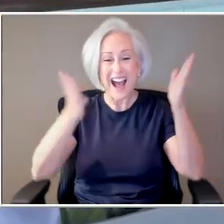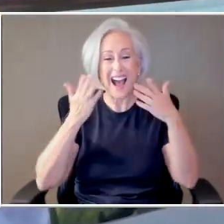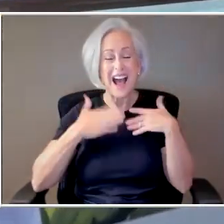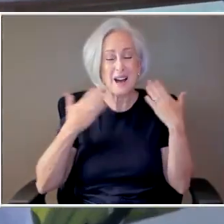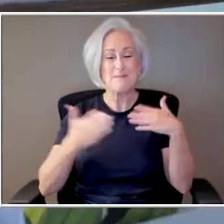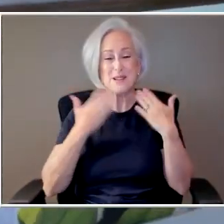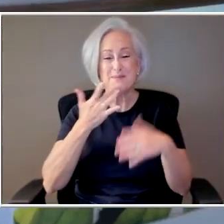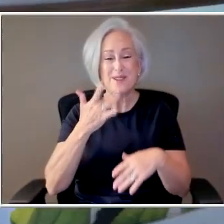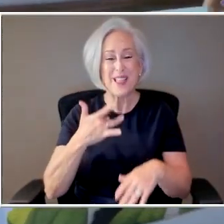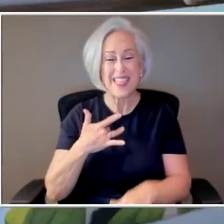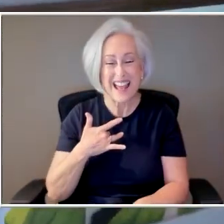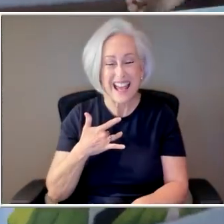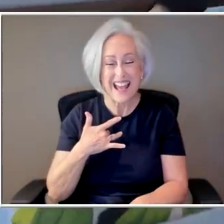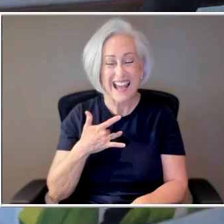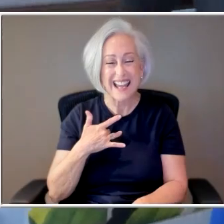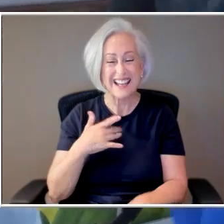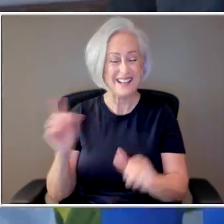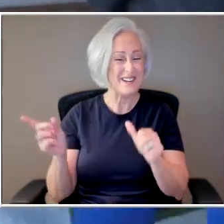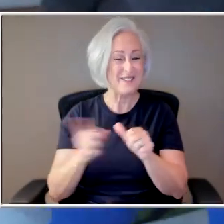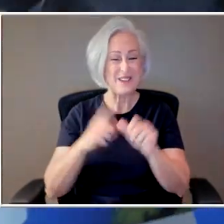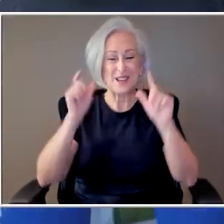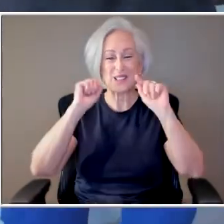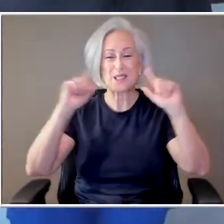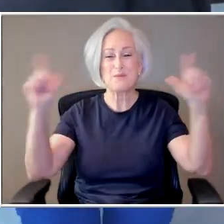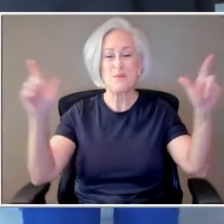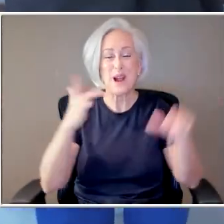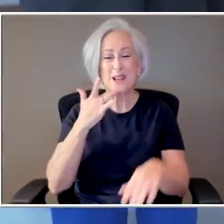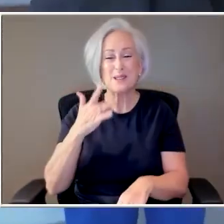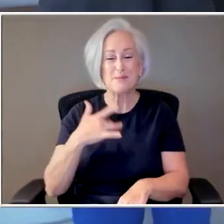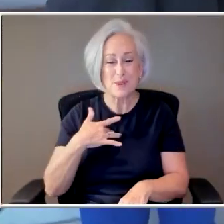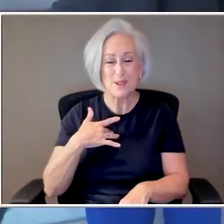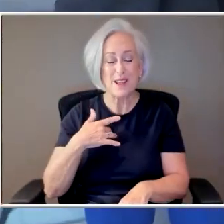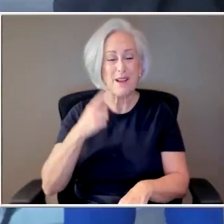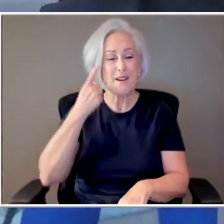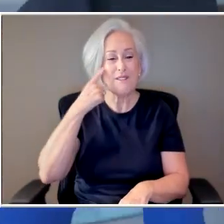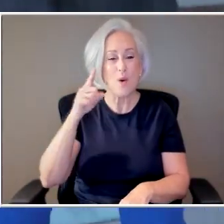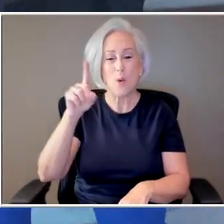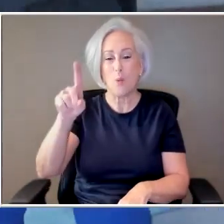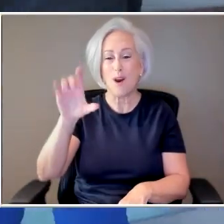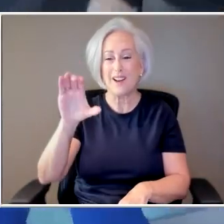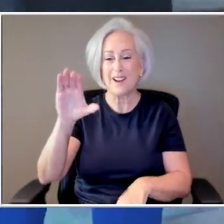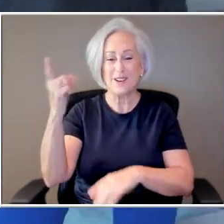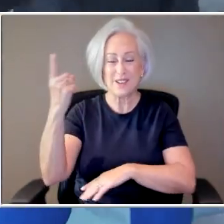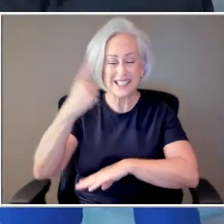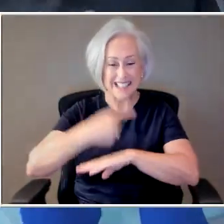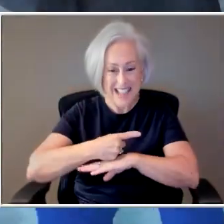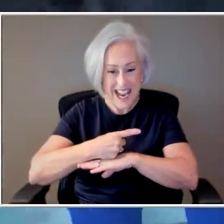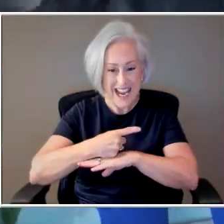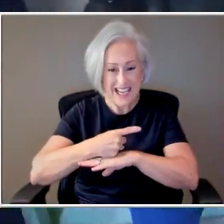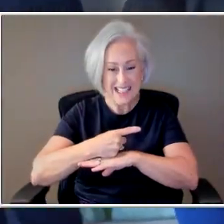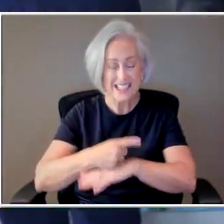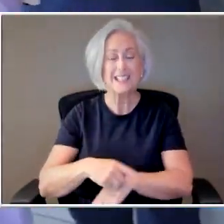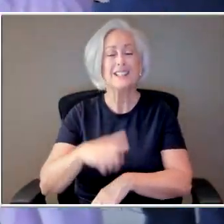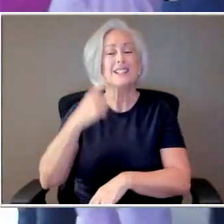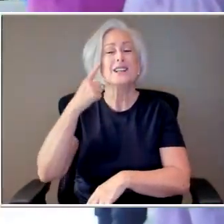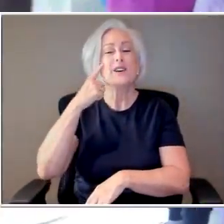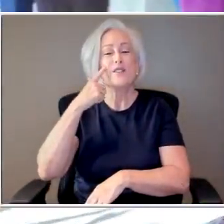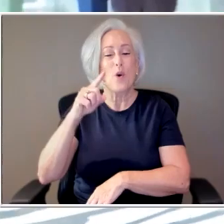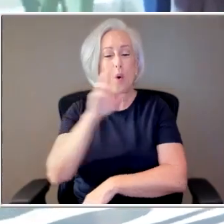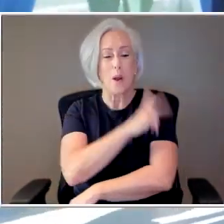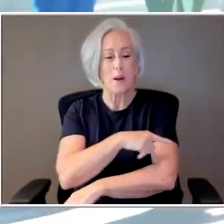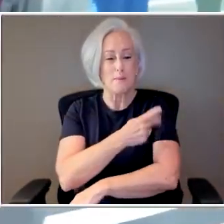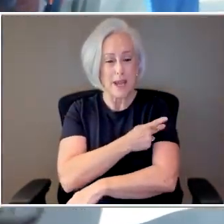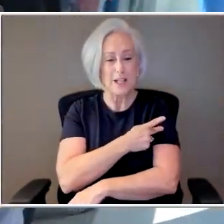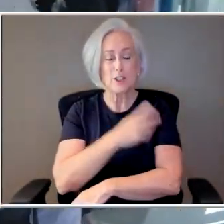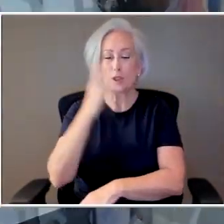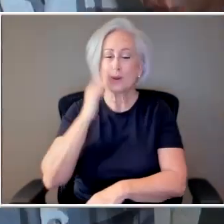First is the surprise party marking 100 days in the hospital for a patient who endured some serious ups and